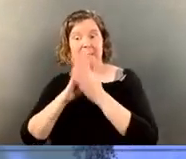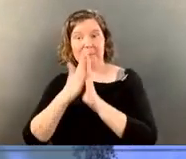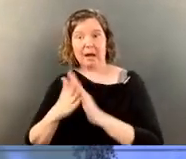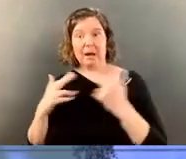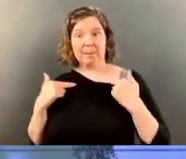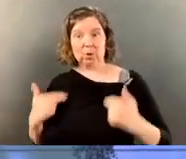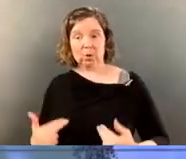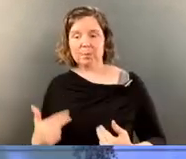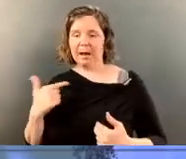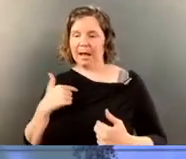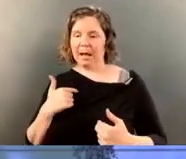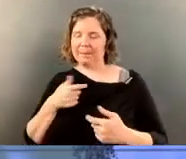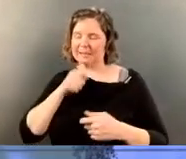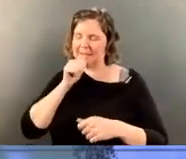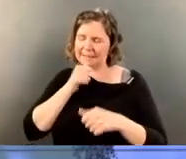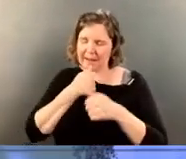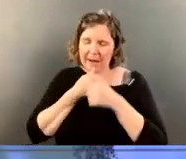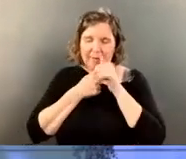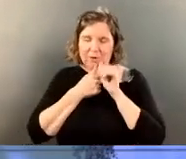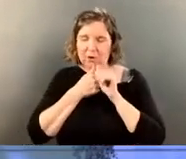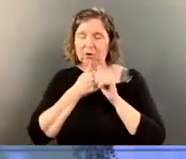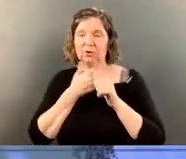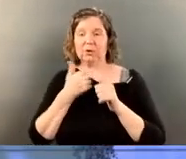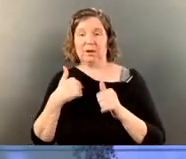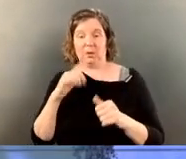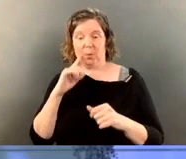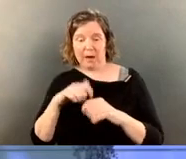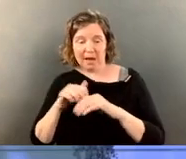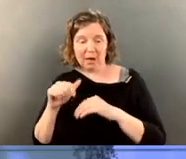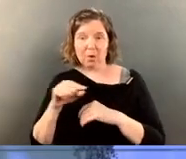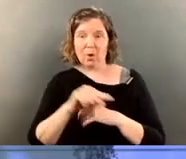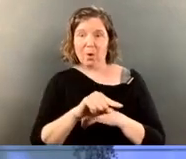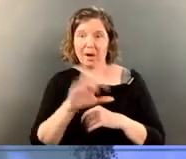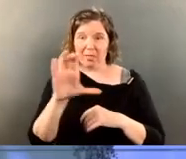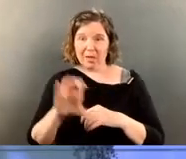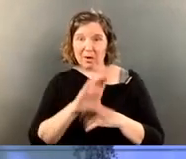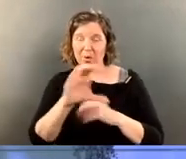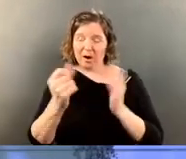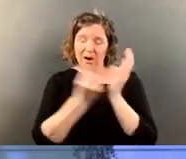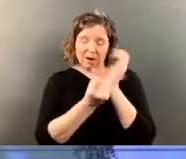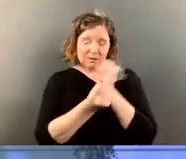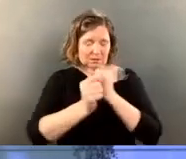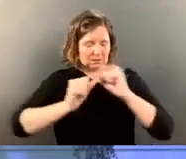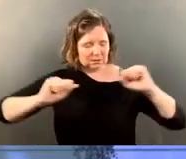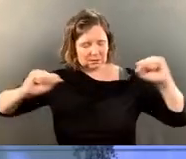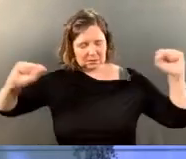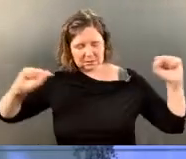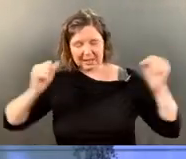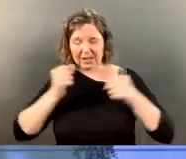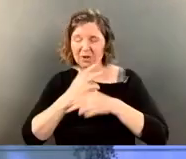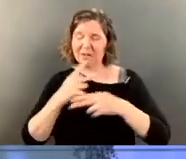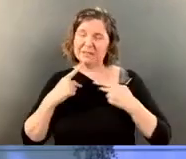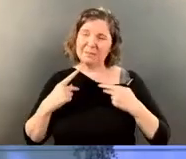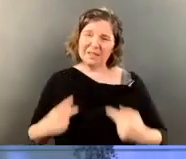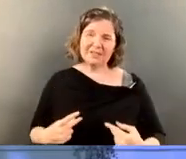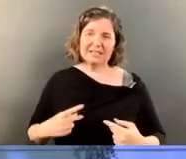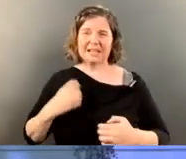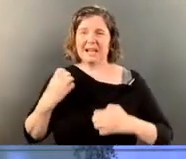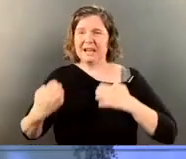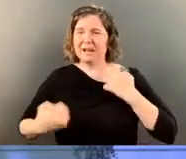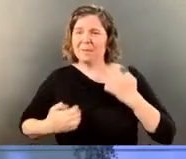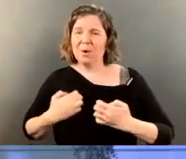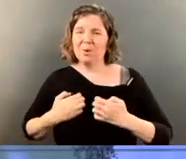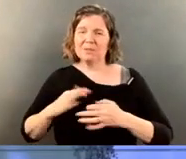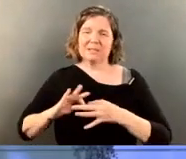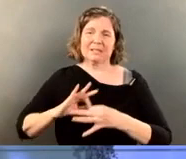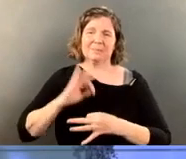human being and I'm going to suffer the way that they suffer. And when I go on that cross and it actually causes me physical and emotional